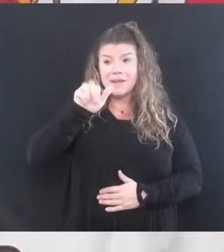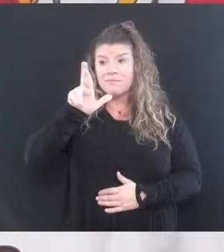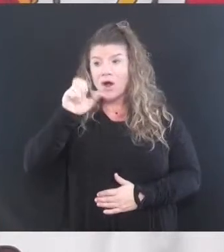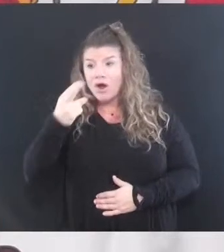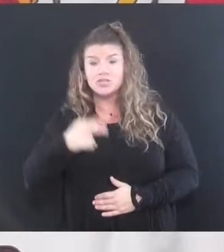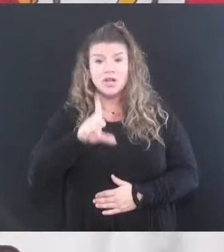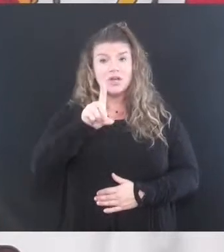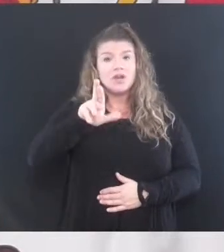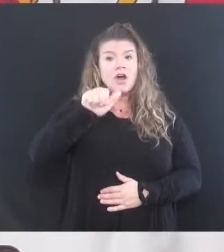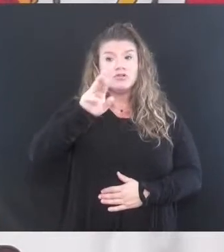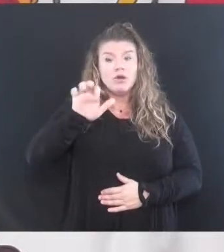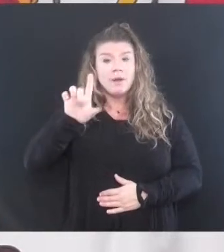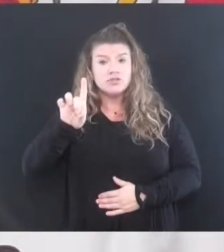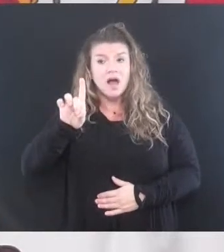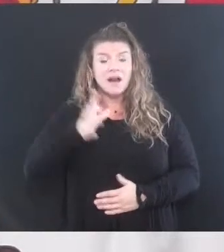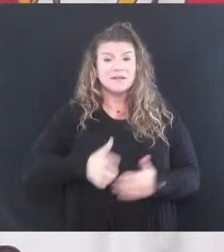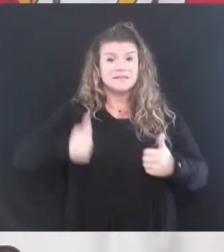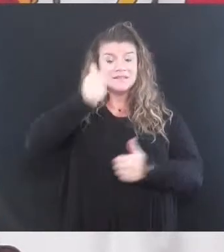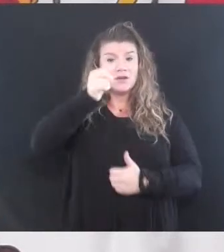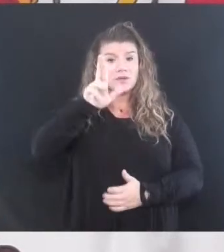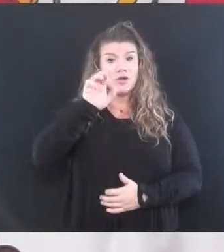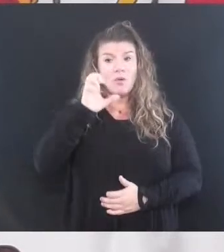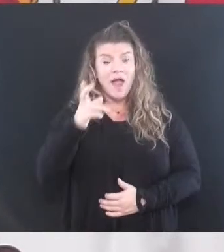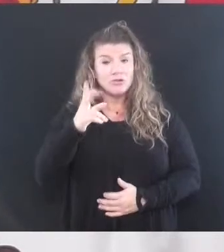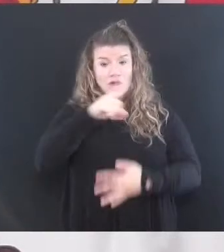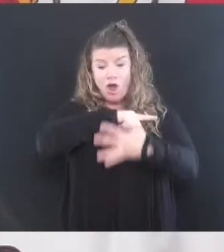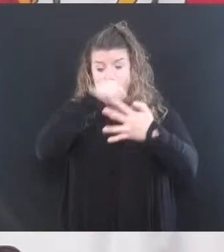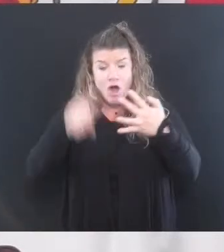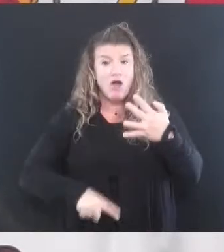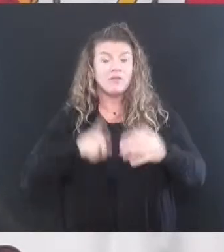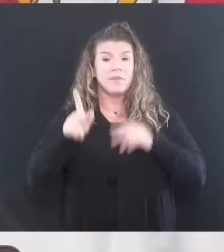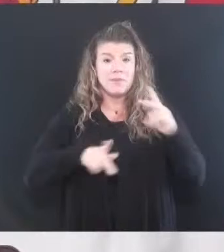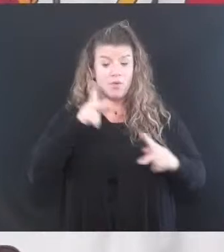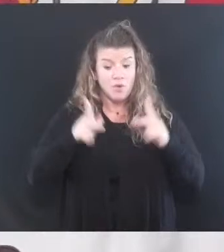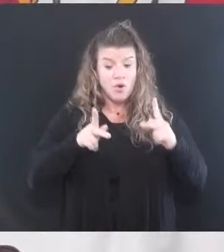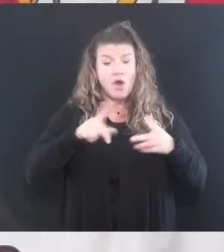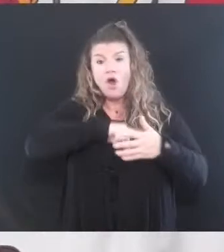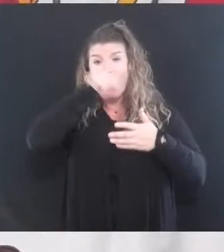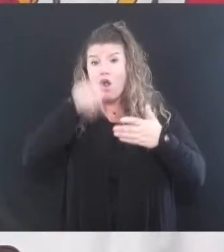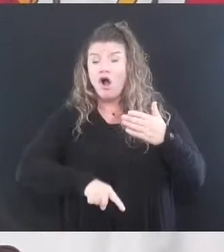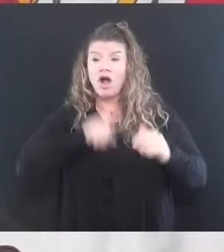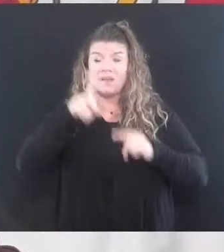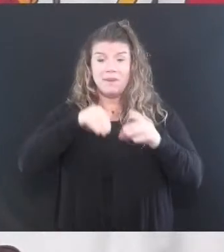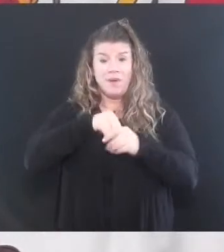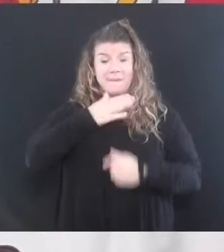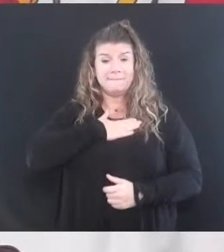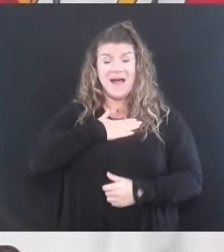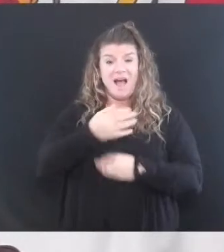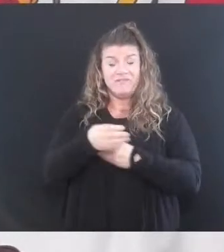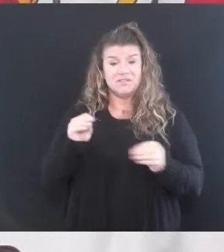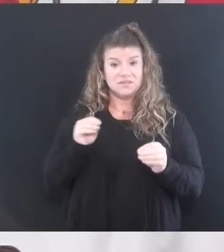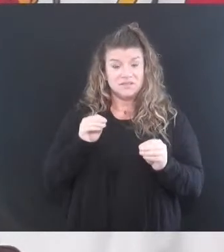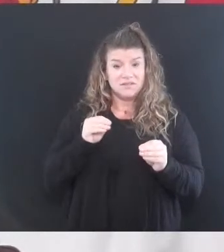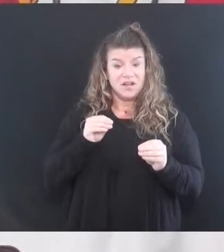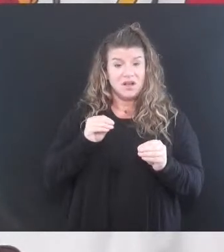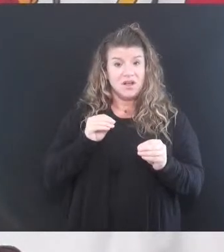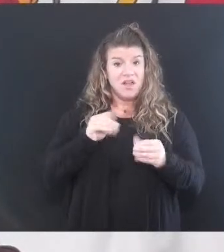Amjad, Secretary Crouch, all the people that are in my office, all the people